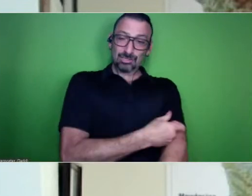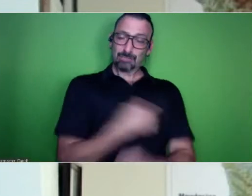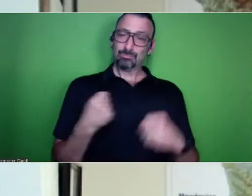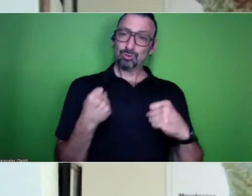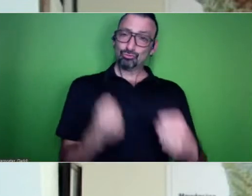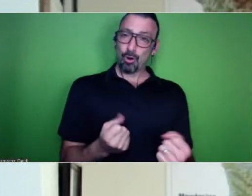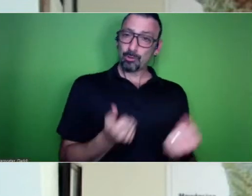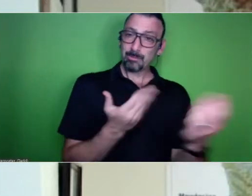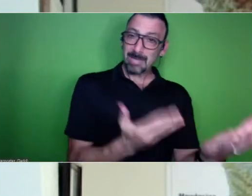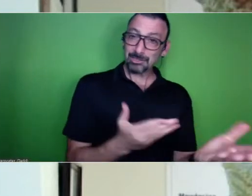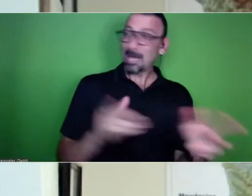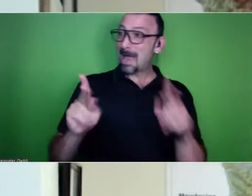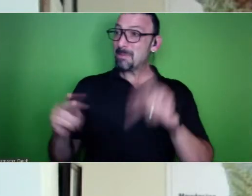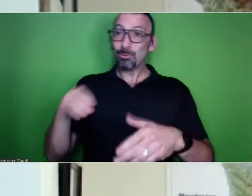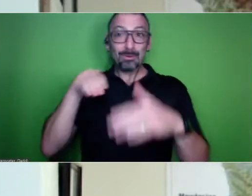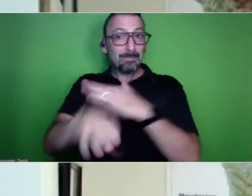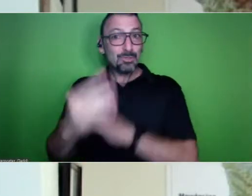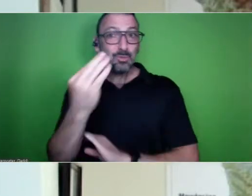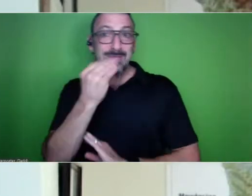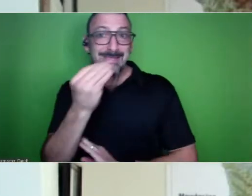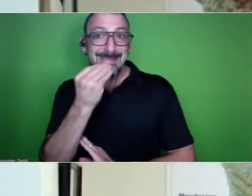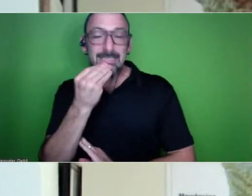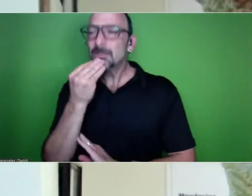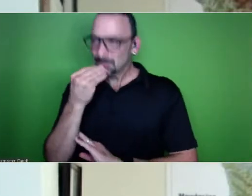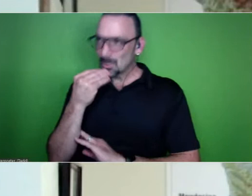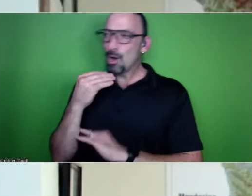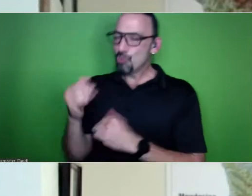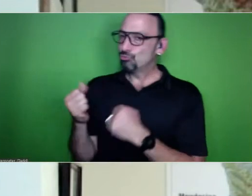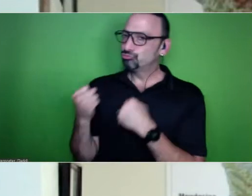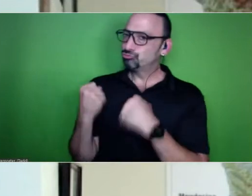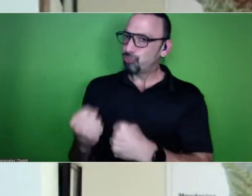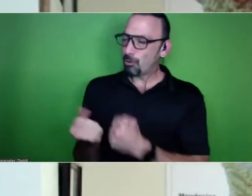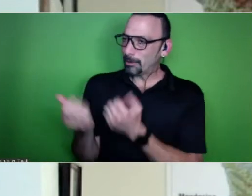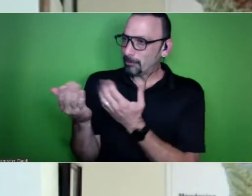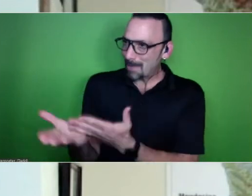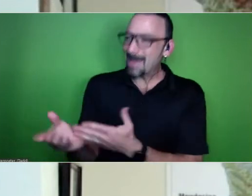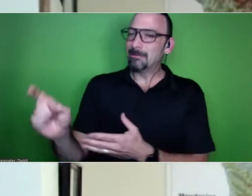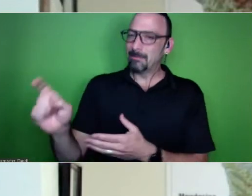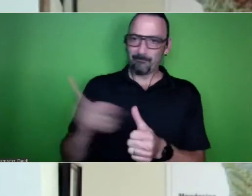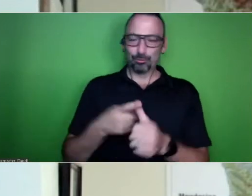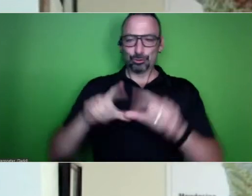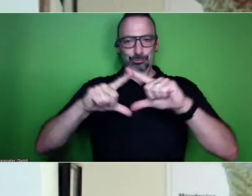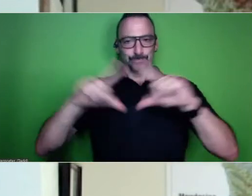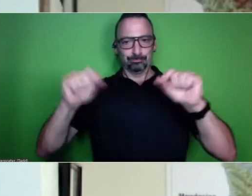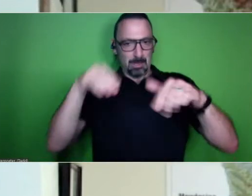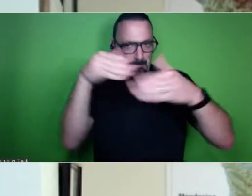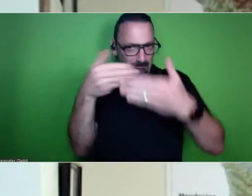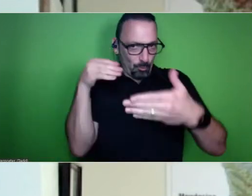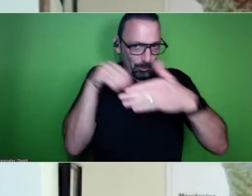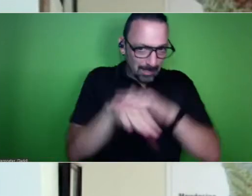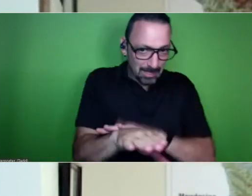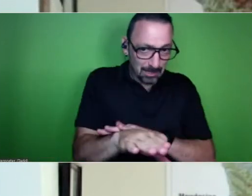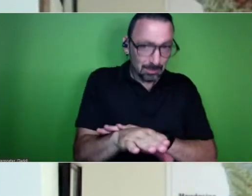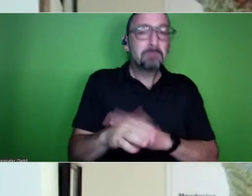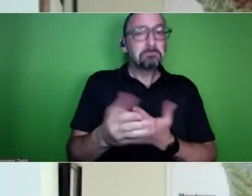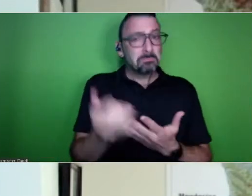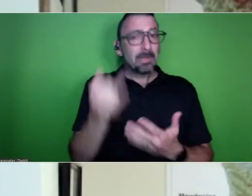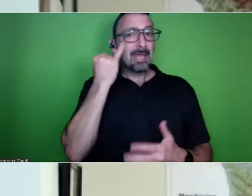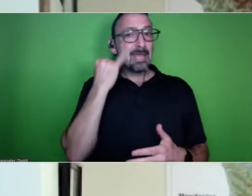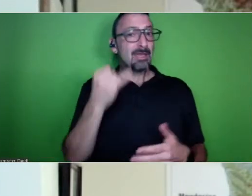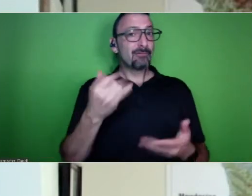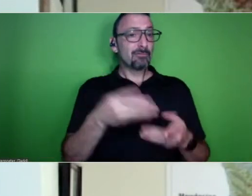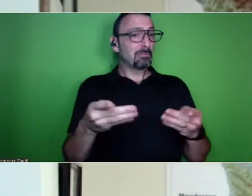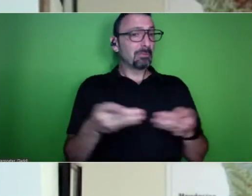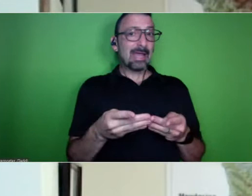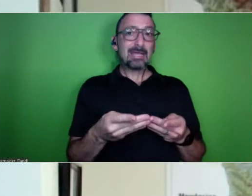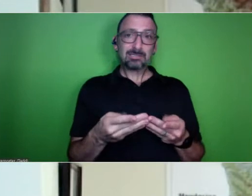recommendation. In addition, I'll release an order requiring each establishment that serves food or alcoholic beverages to